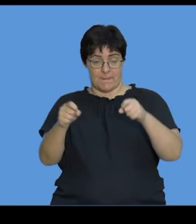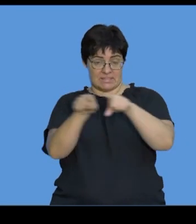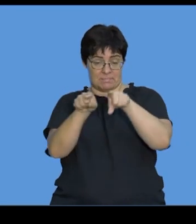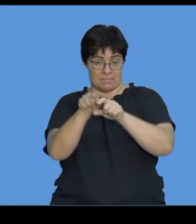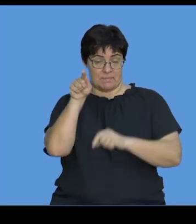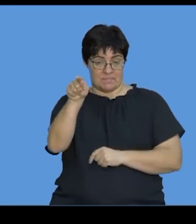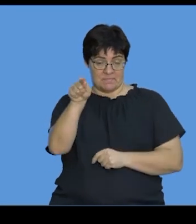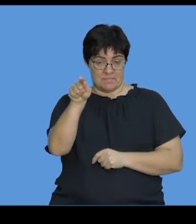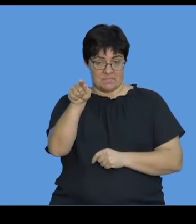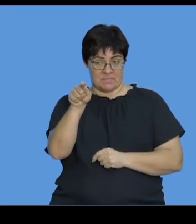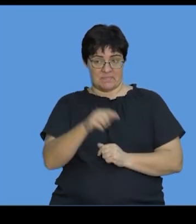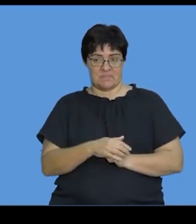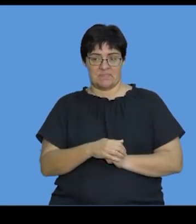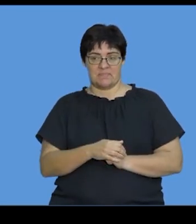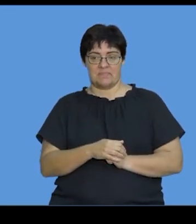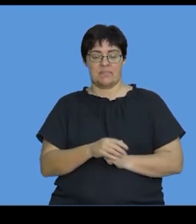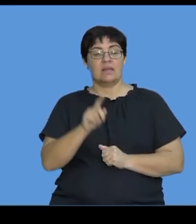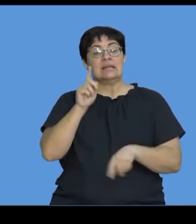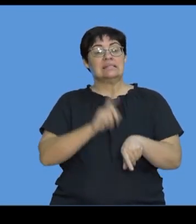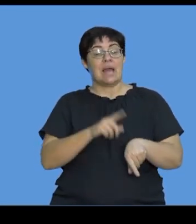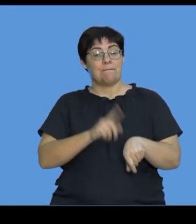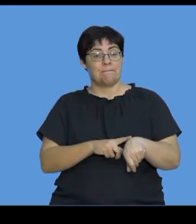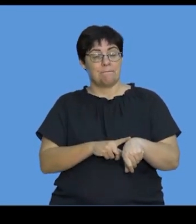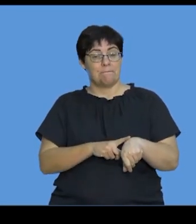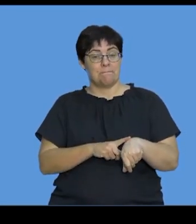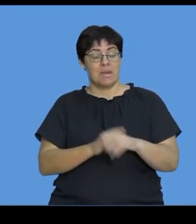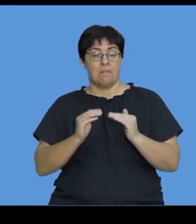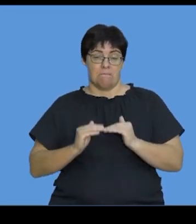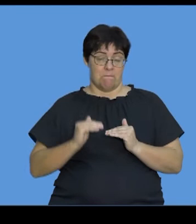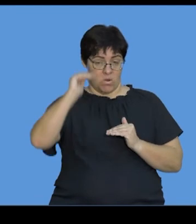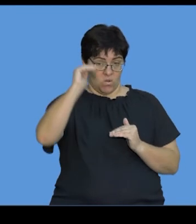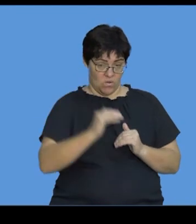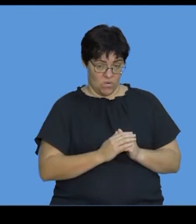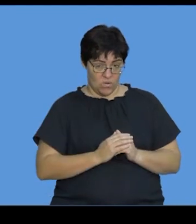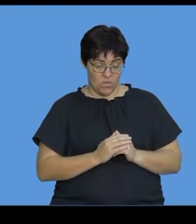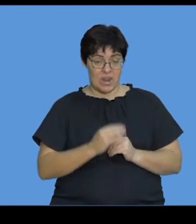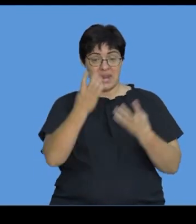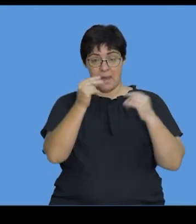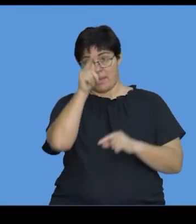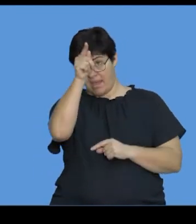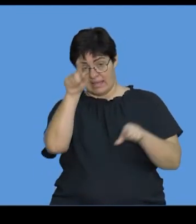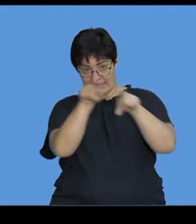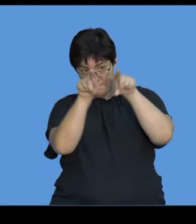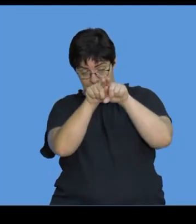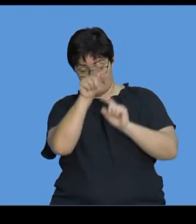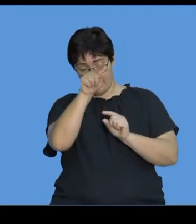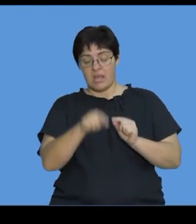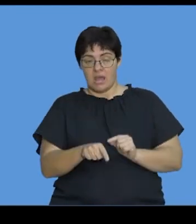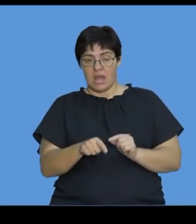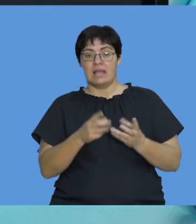that the same, okay? But I'm making the time bigger, so I have the same